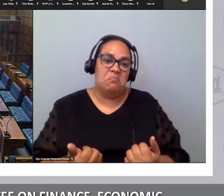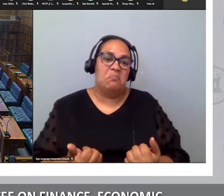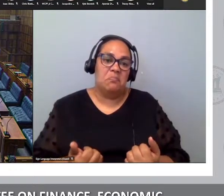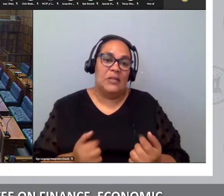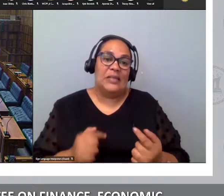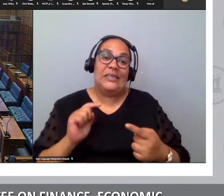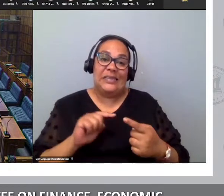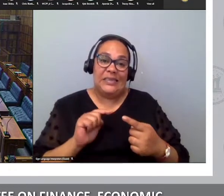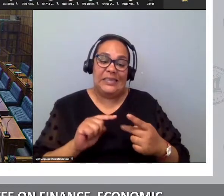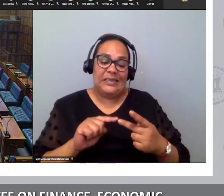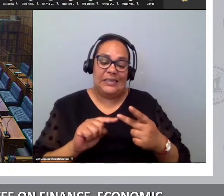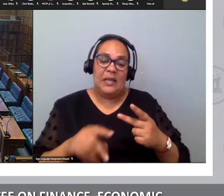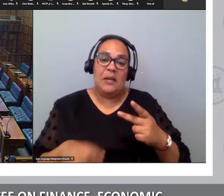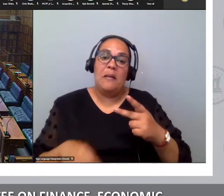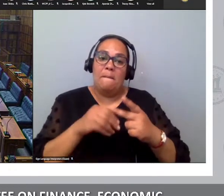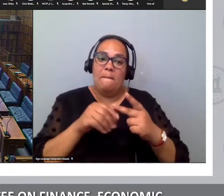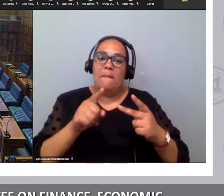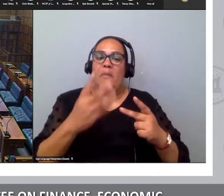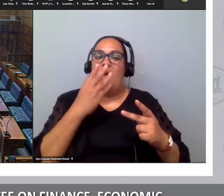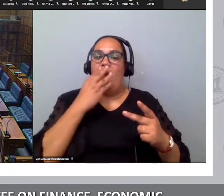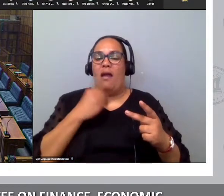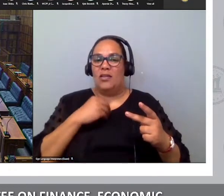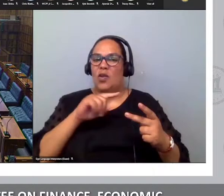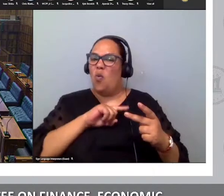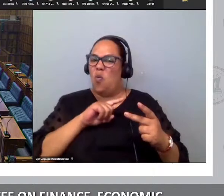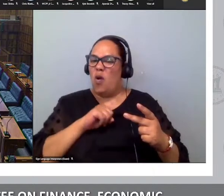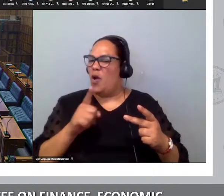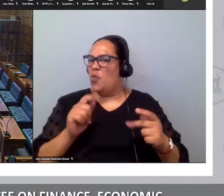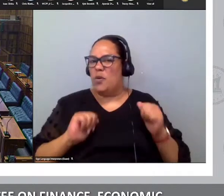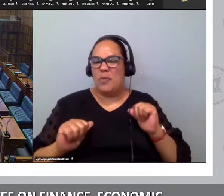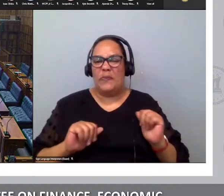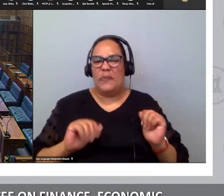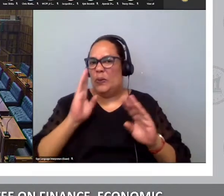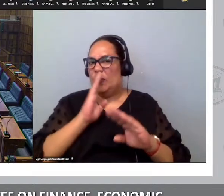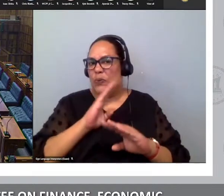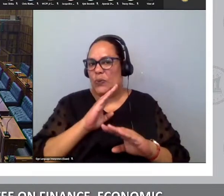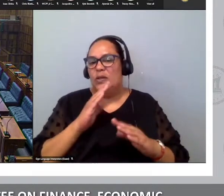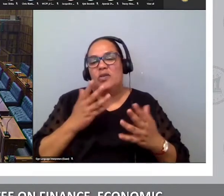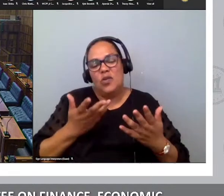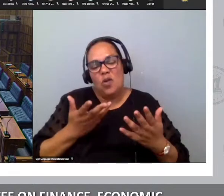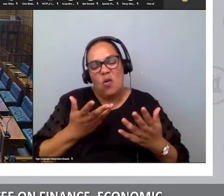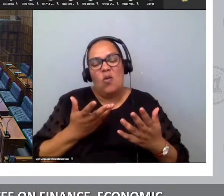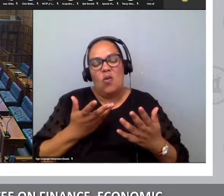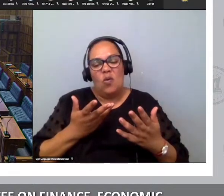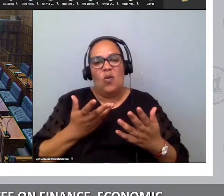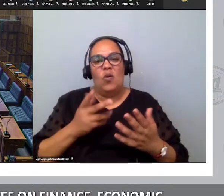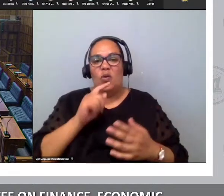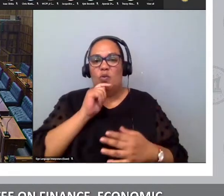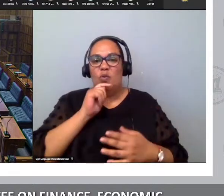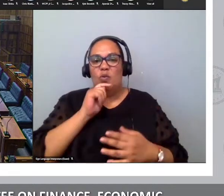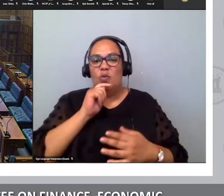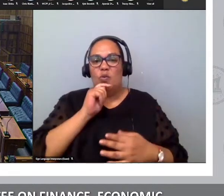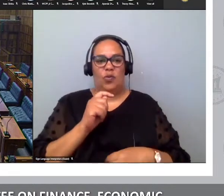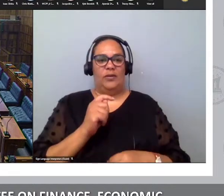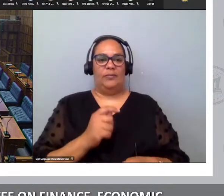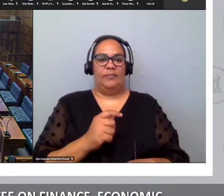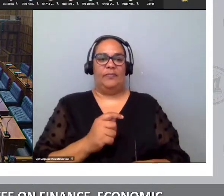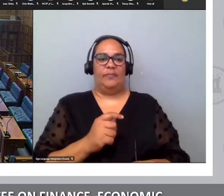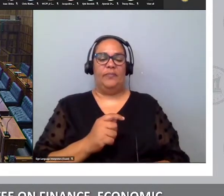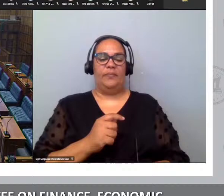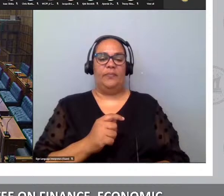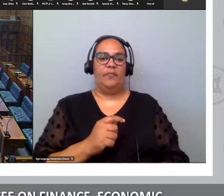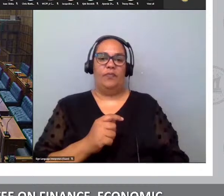ties in what you have asked why are we not performing so it is um the